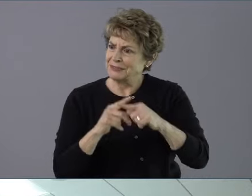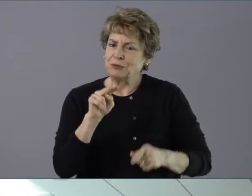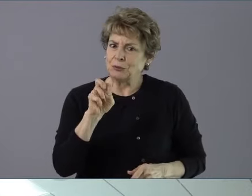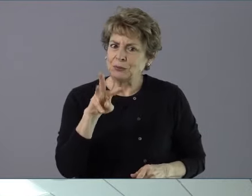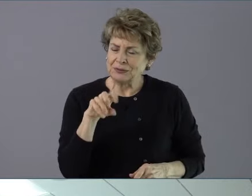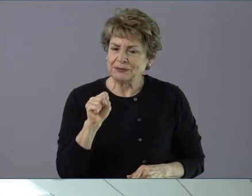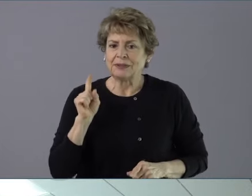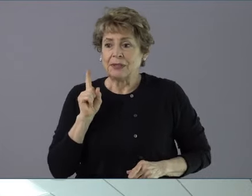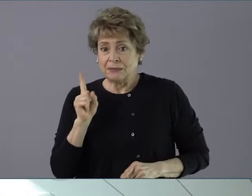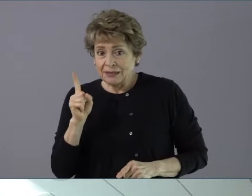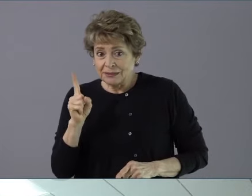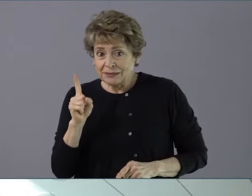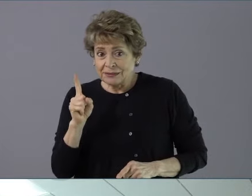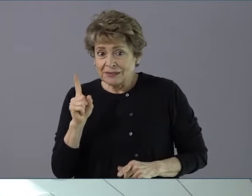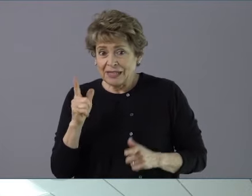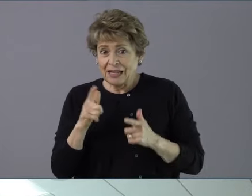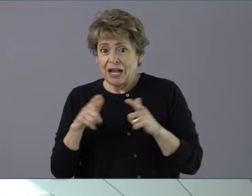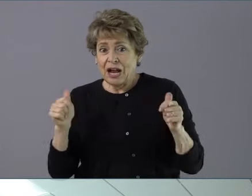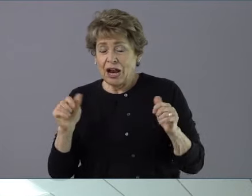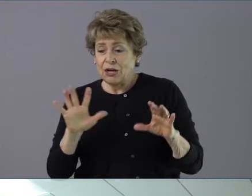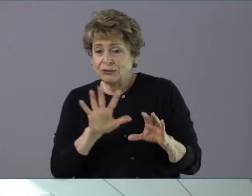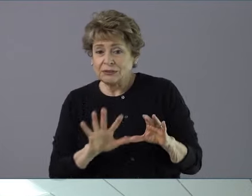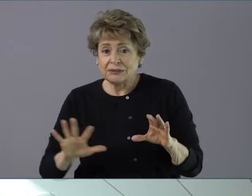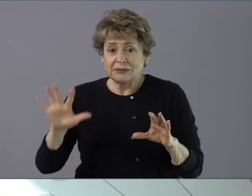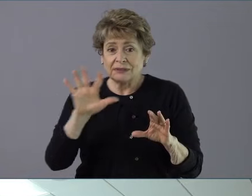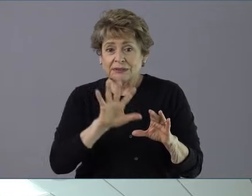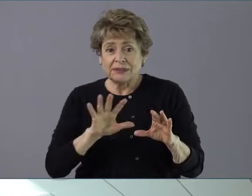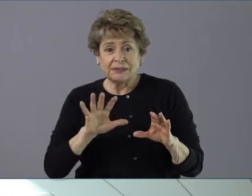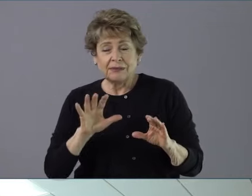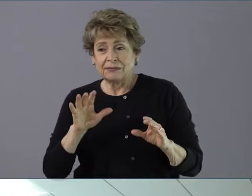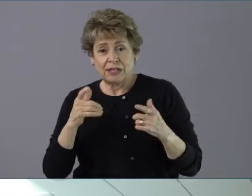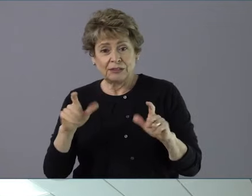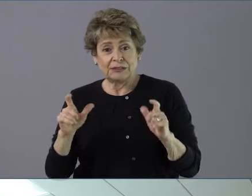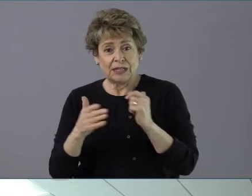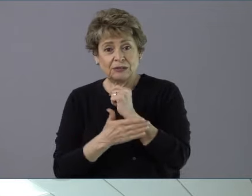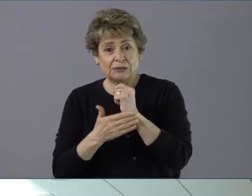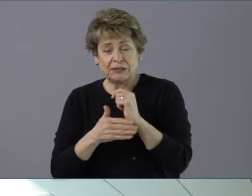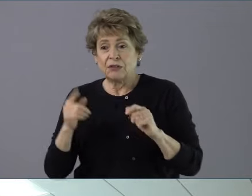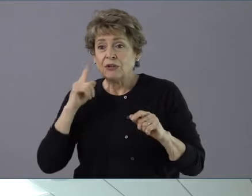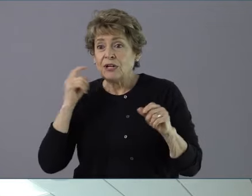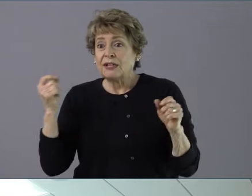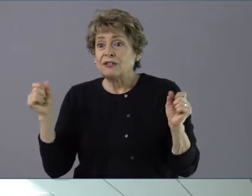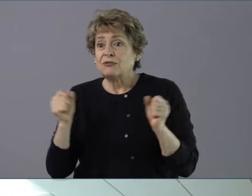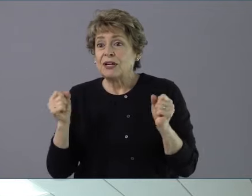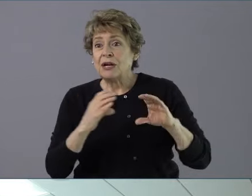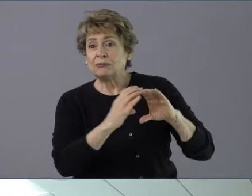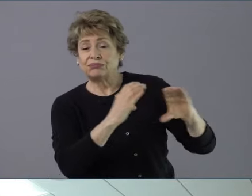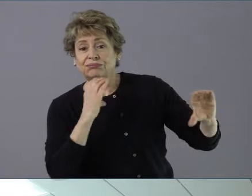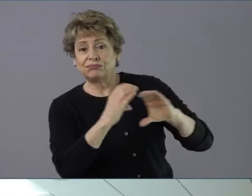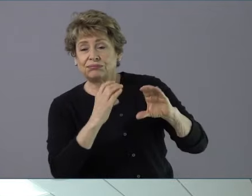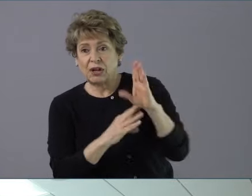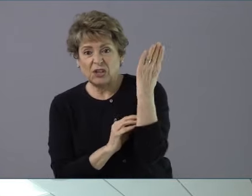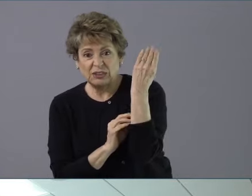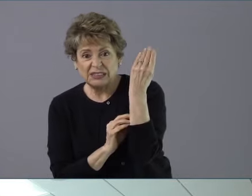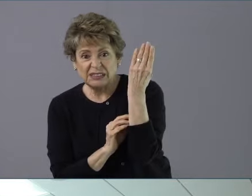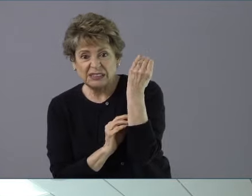county, they're bringing in 14 coolers to find a place to store the dead bodies, something that hasn't been done in 10